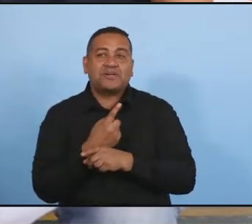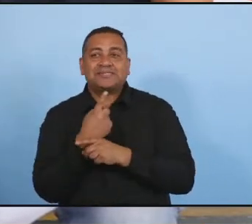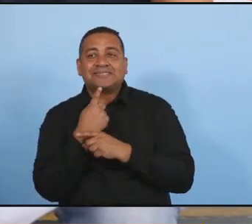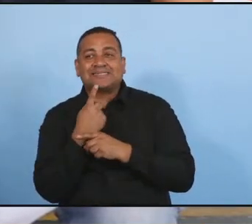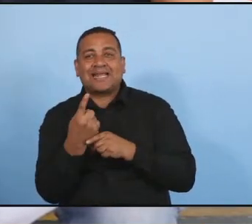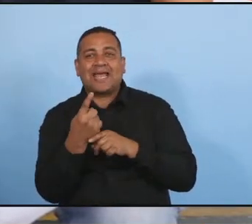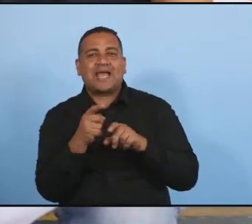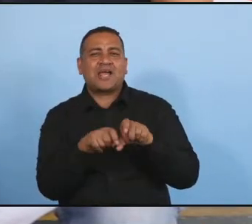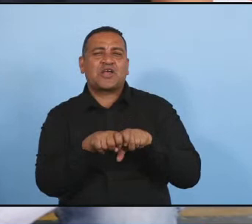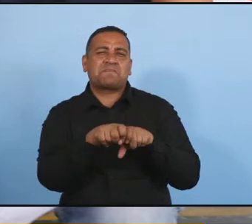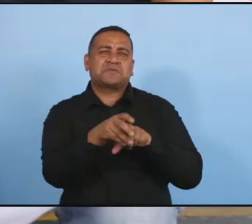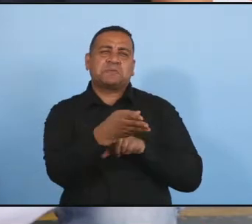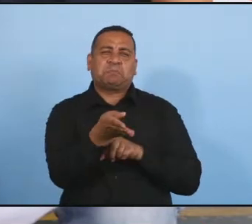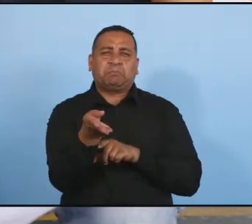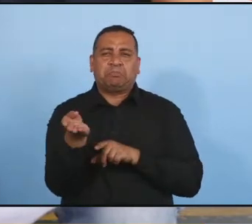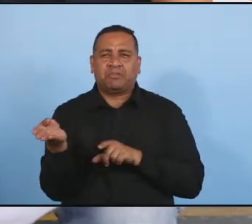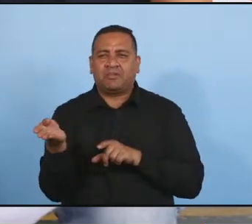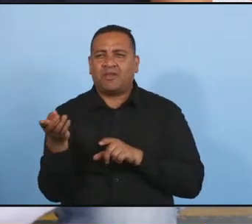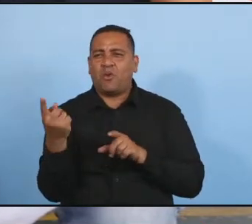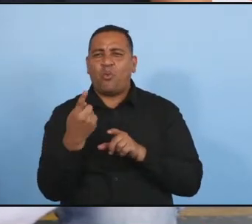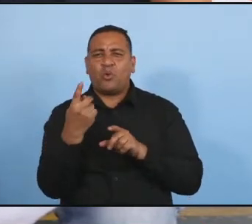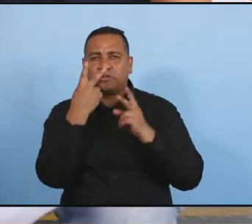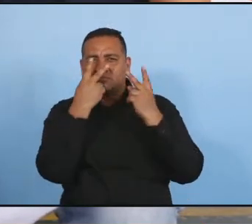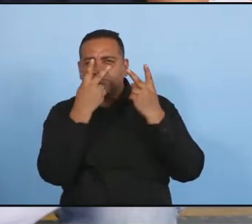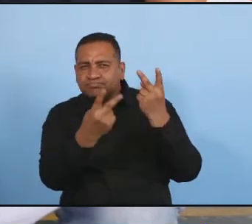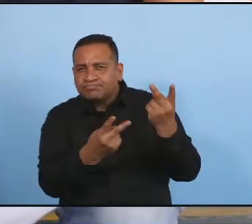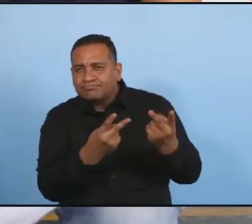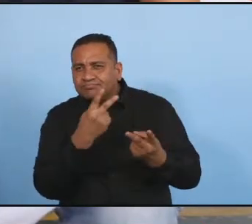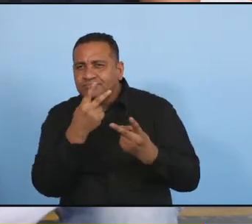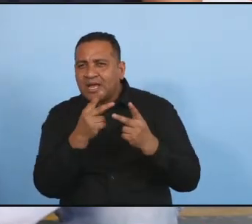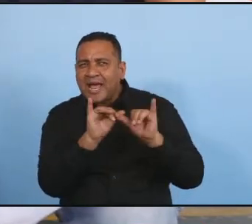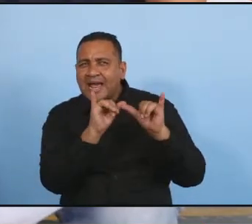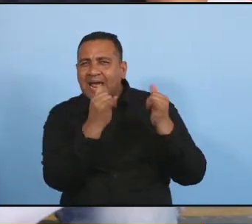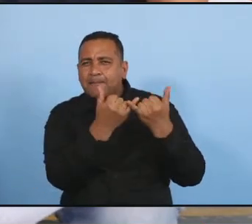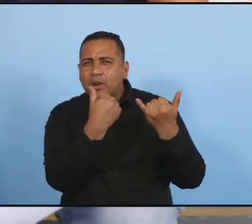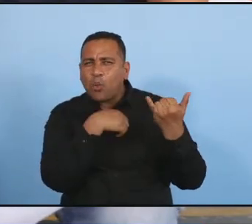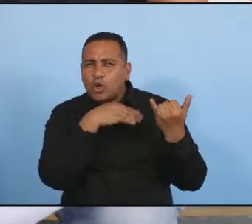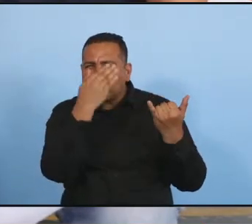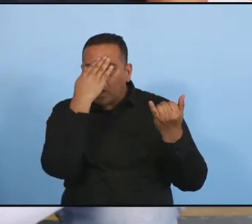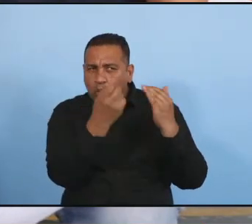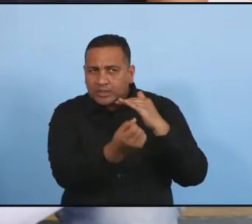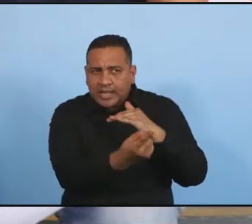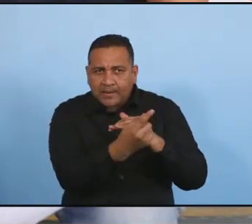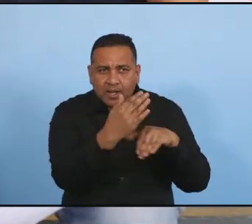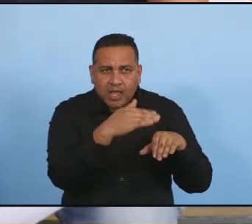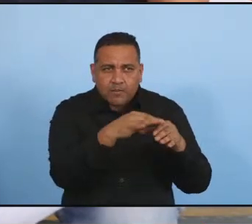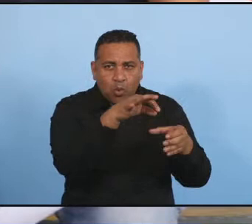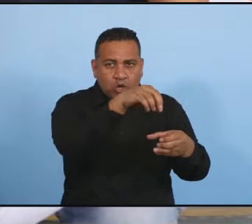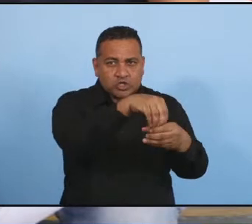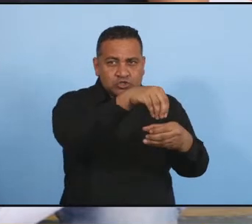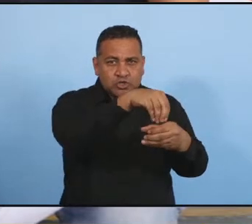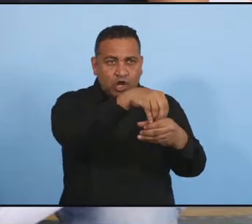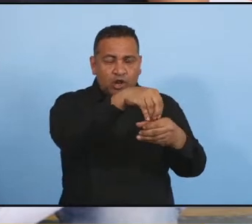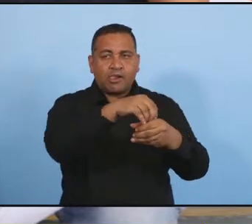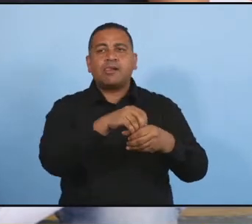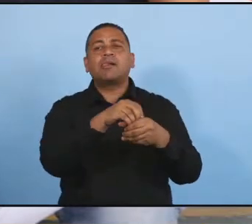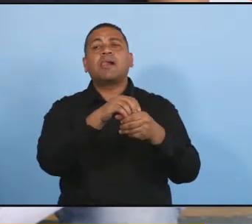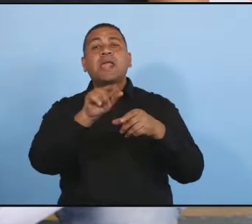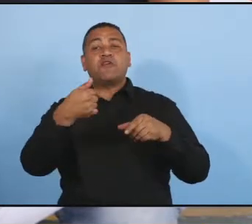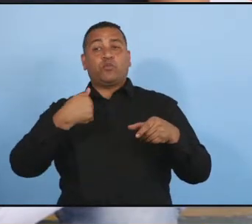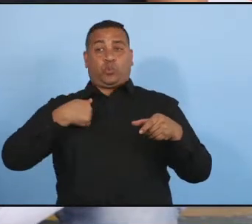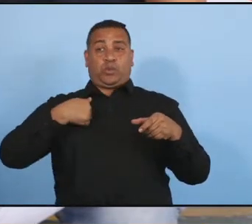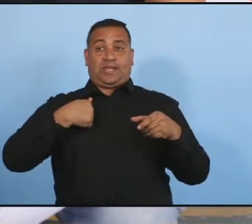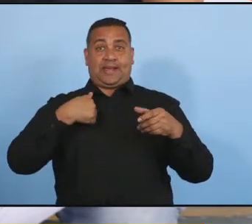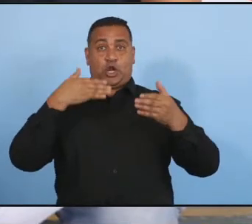the time, always liaising with industry to know what's happening out there, so that if we know what's happening